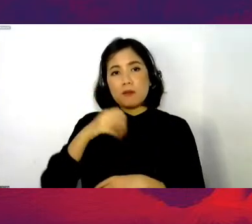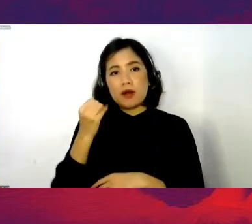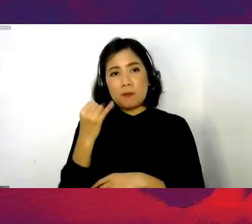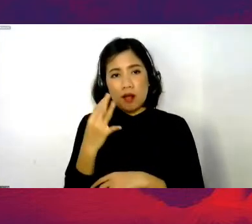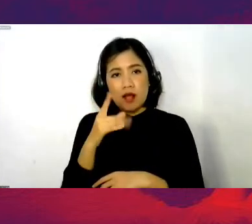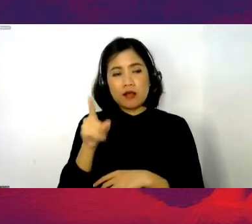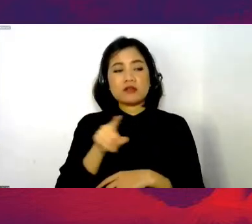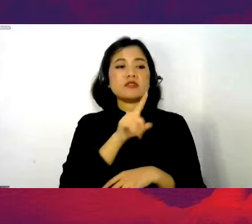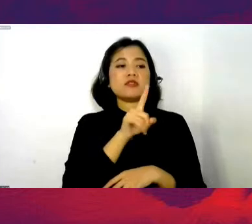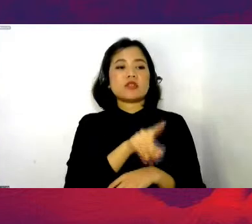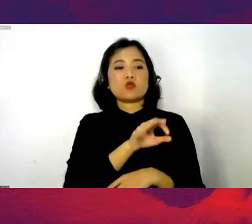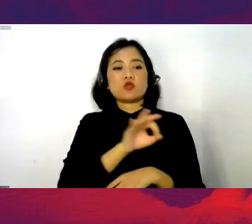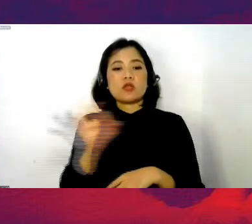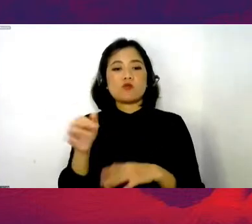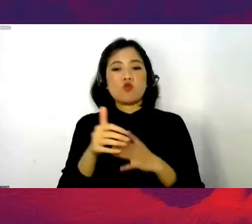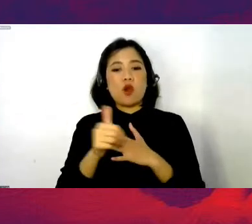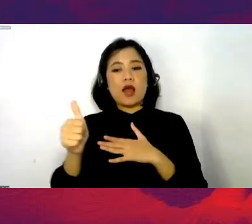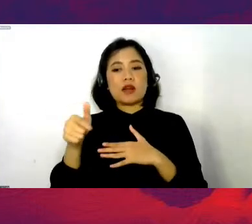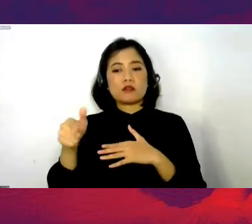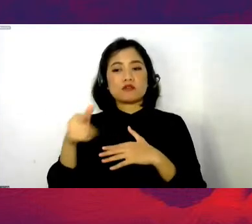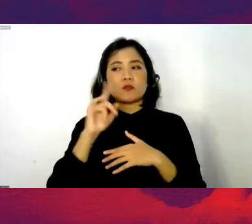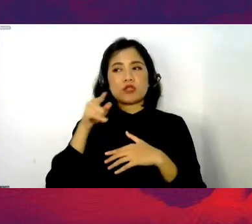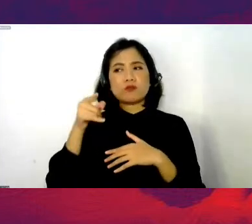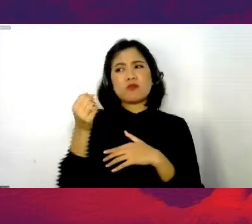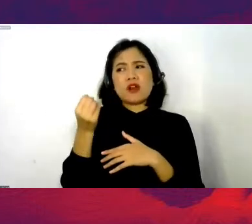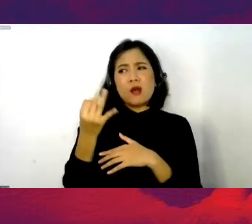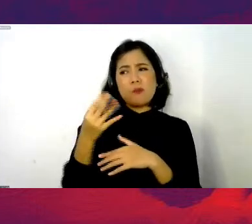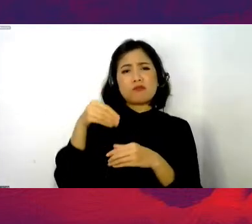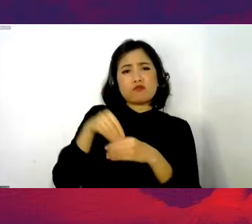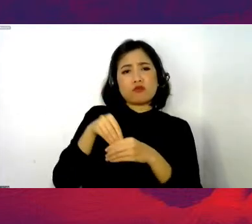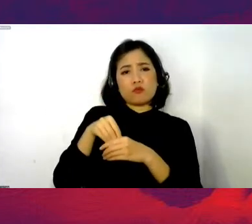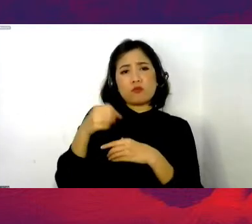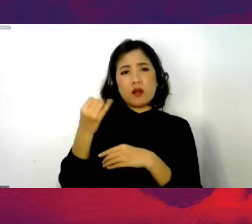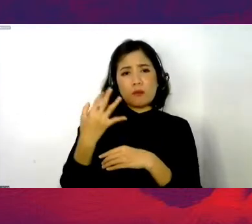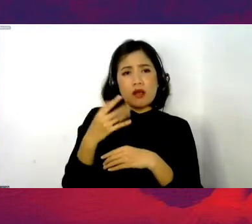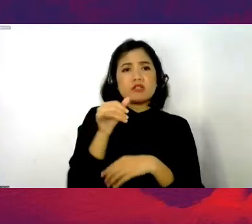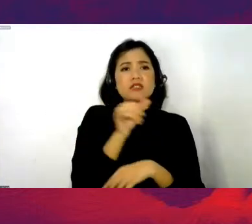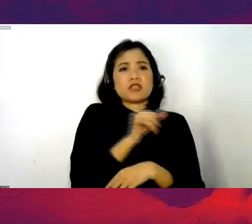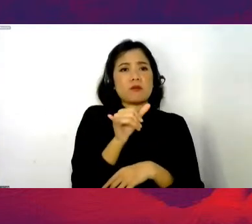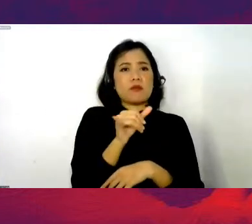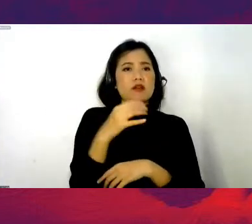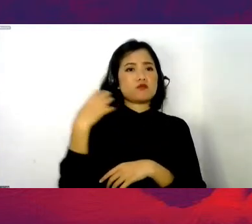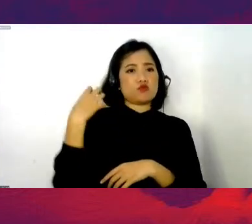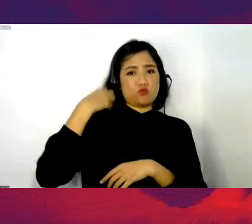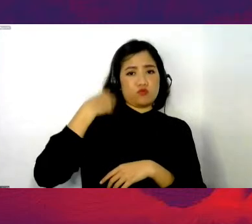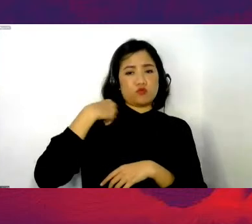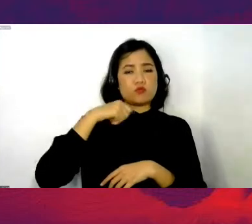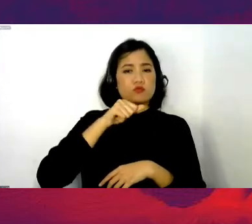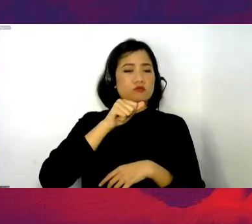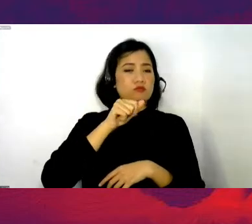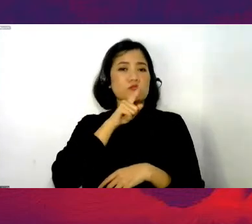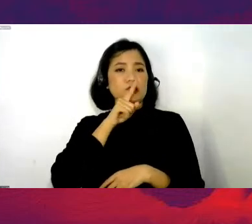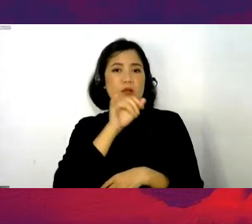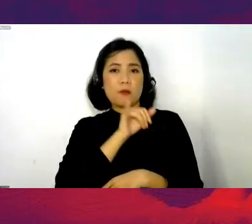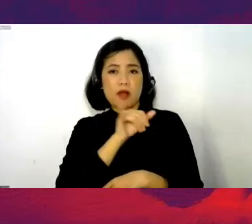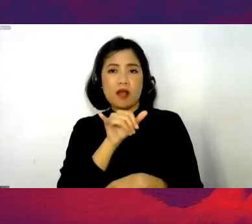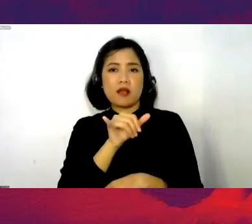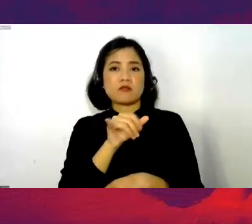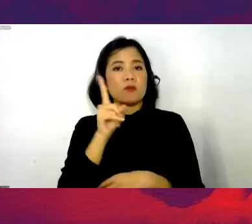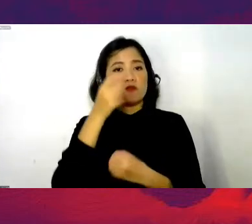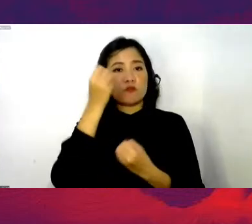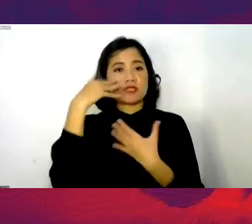Indonesian targeted. Next slide, please. Indonesia. No. I think this is not the second one. This is the bottom from